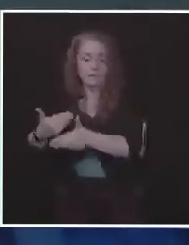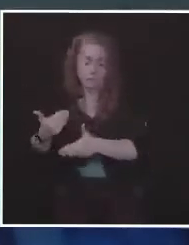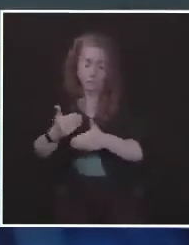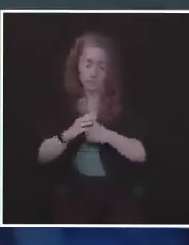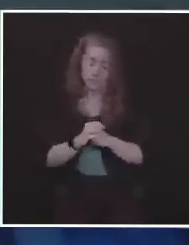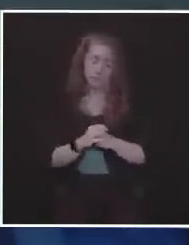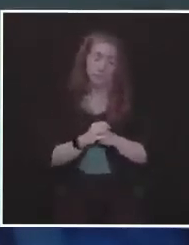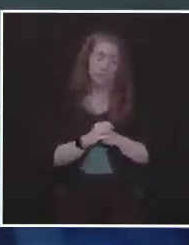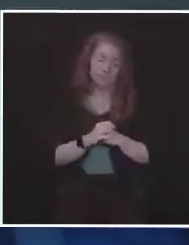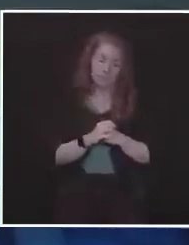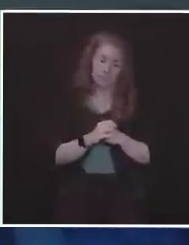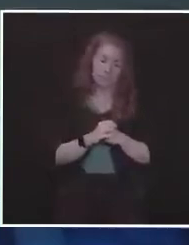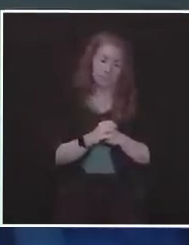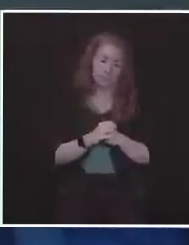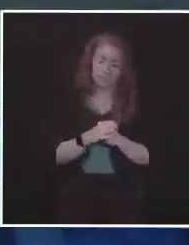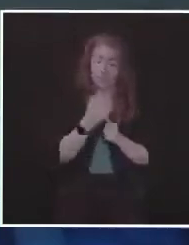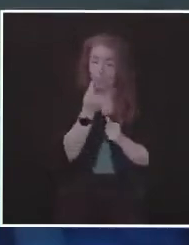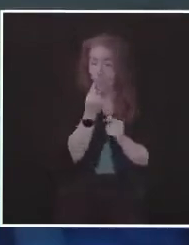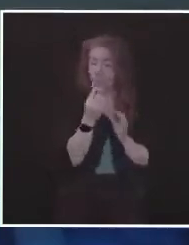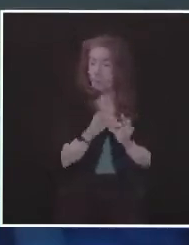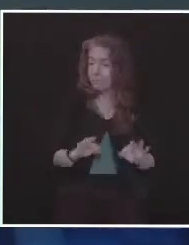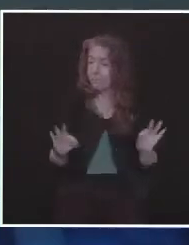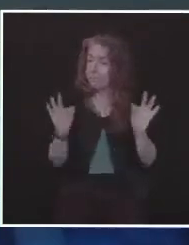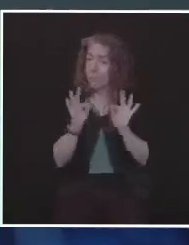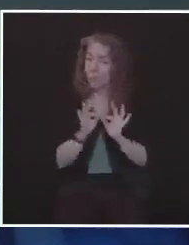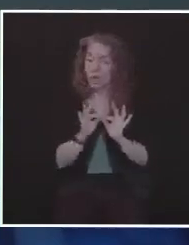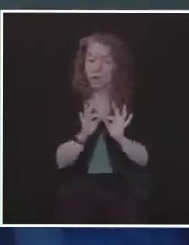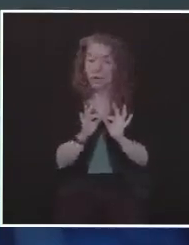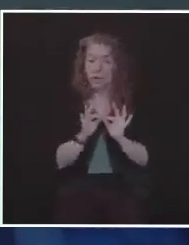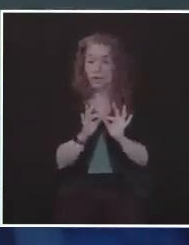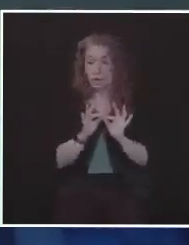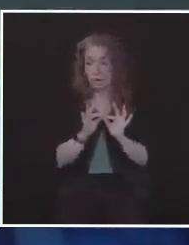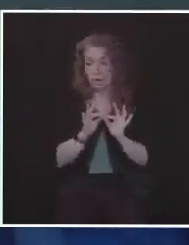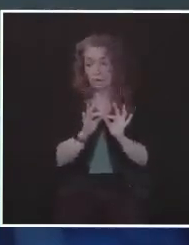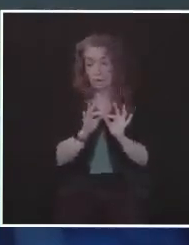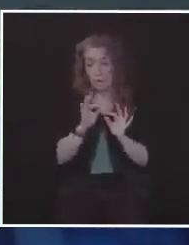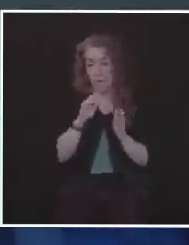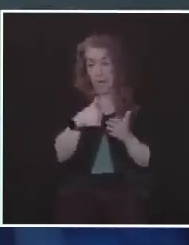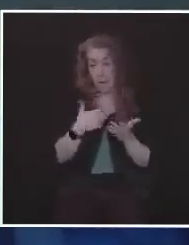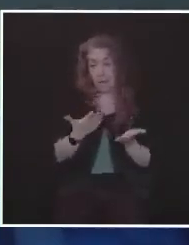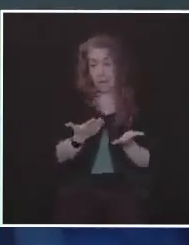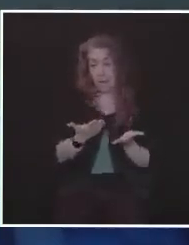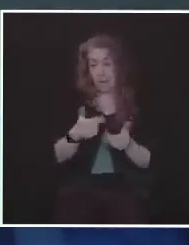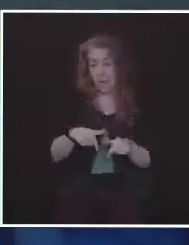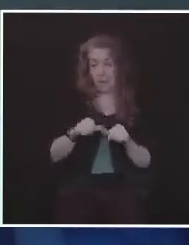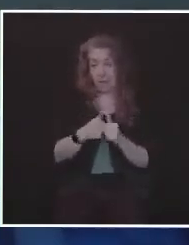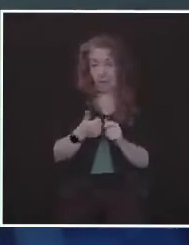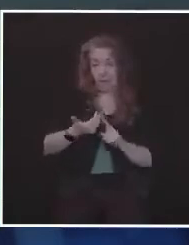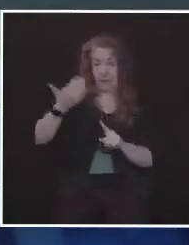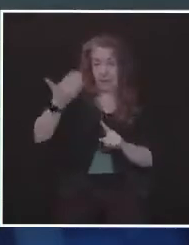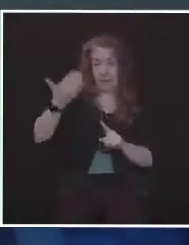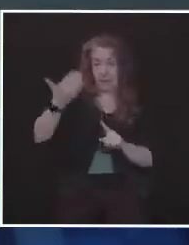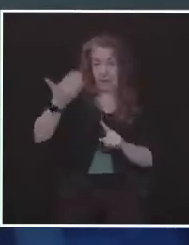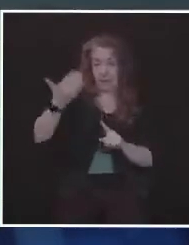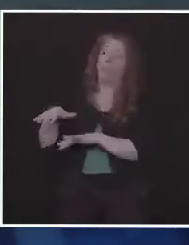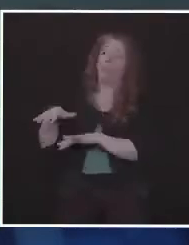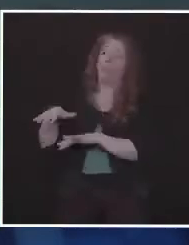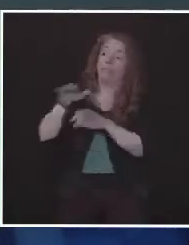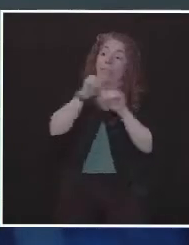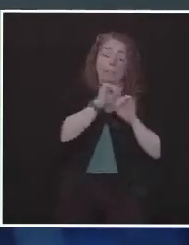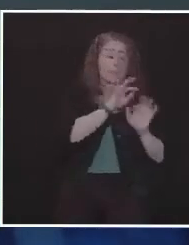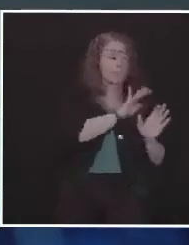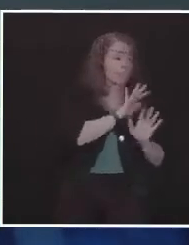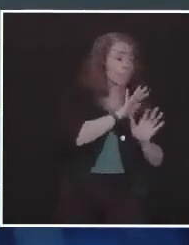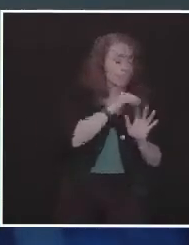and having been at the agency, and honestly found when I left the agency how much I missed the people. And it's all